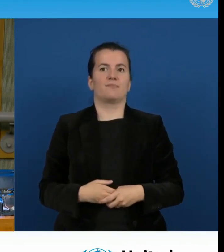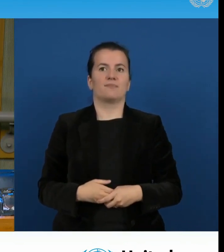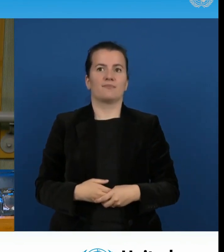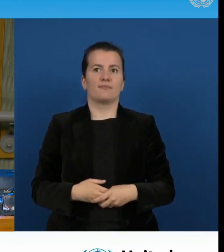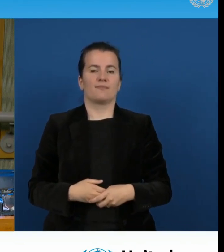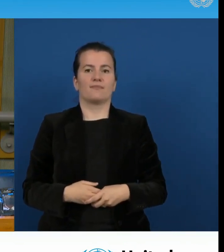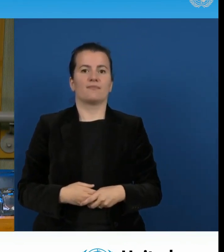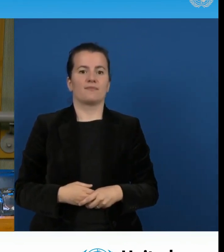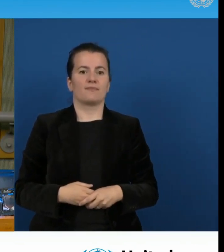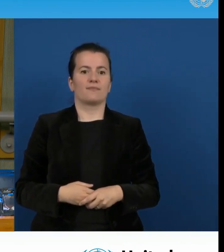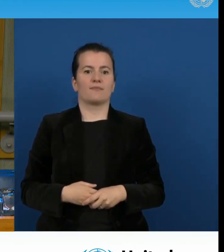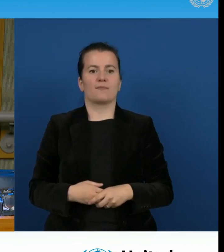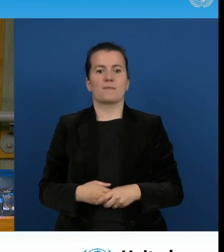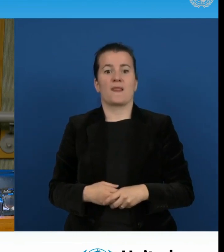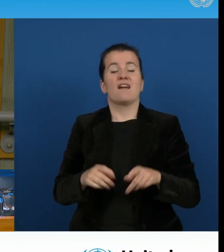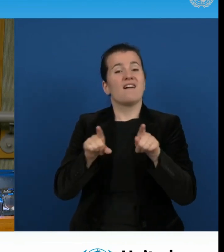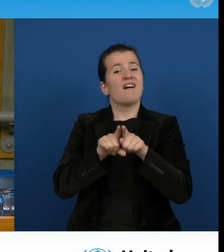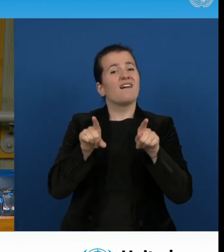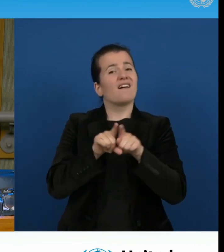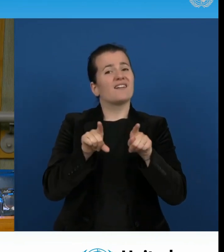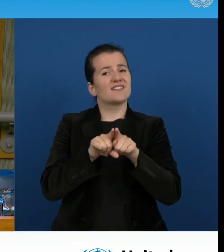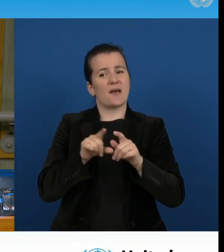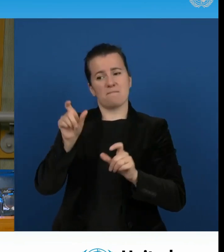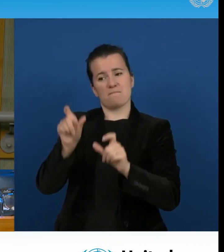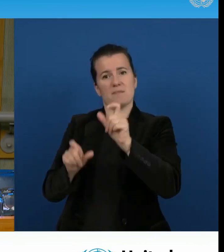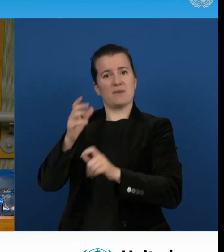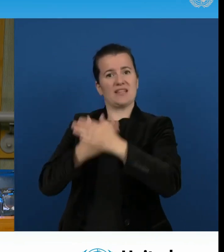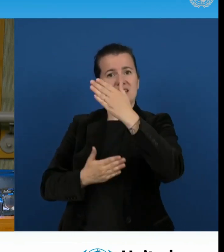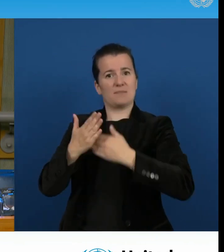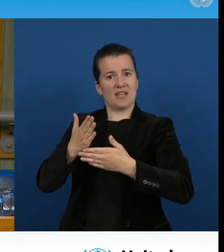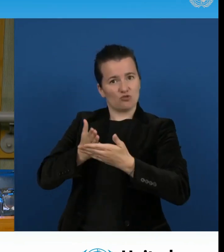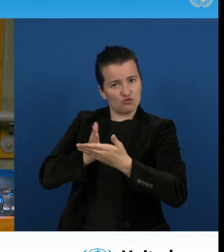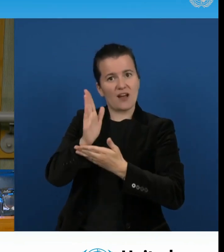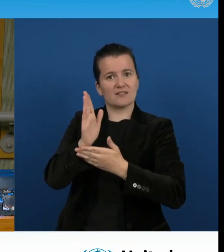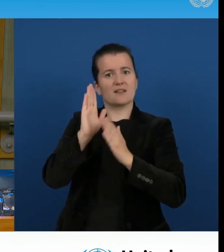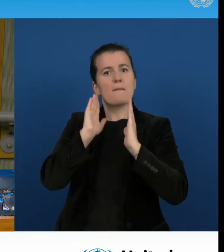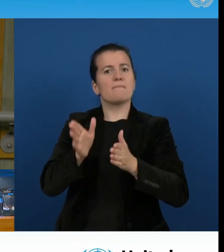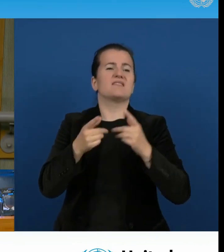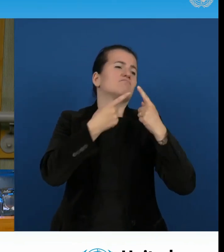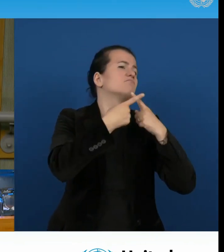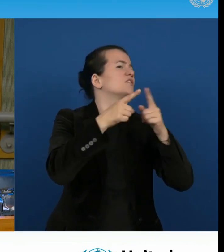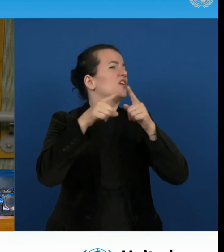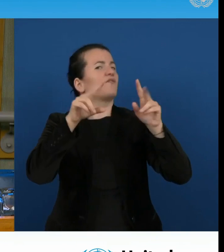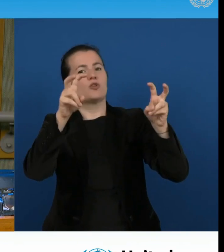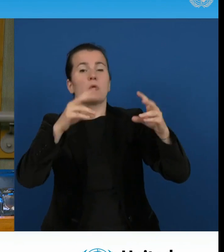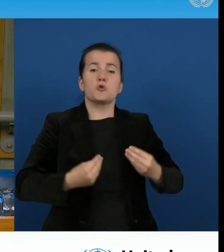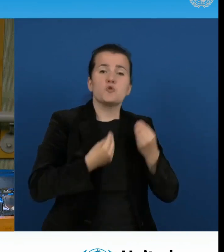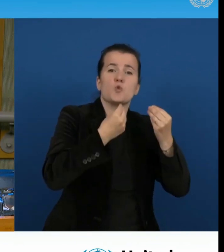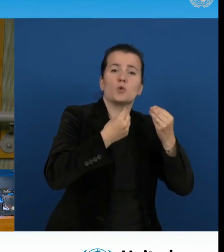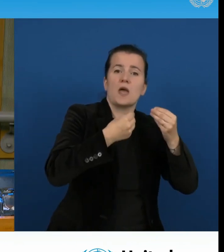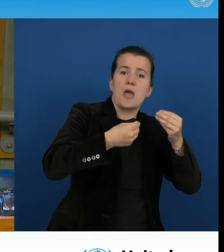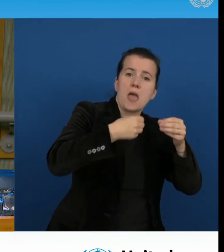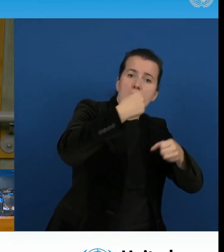effective mainstreaming of the rights of persons with disabilities in general initiatives like youth employment promotion, vocational